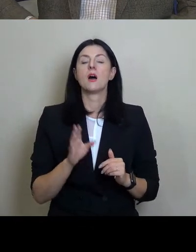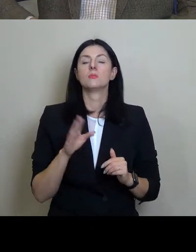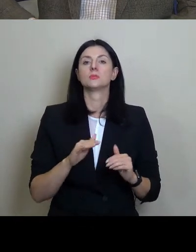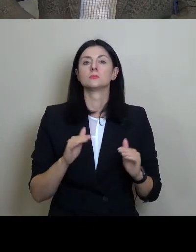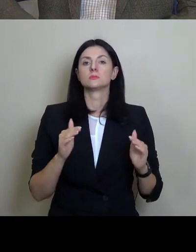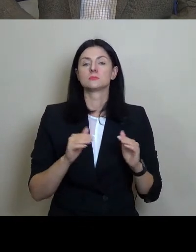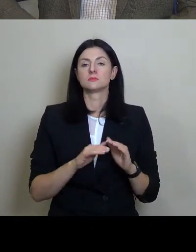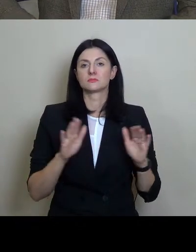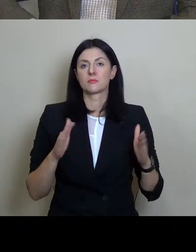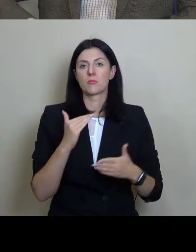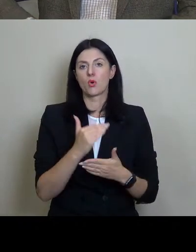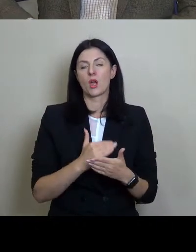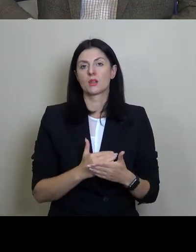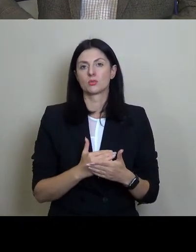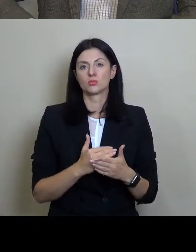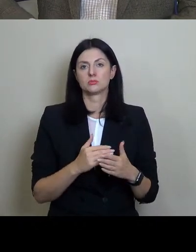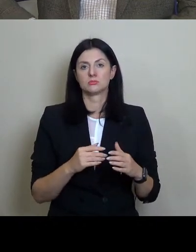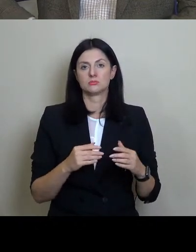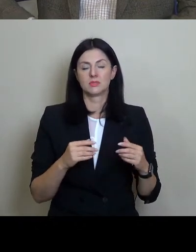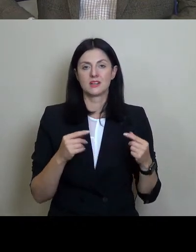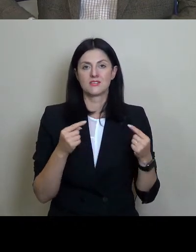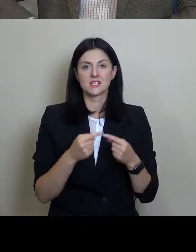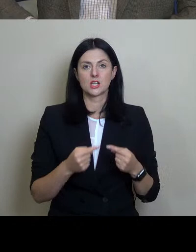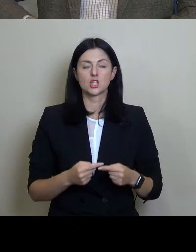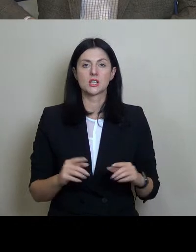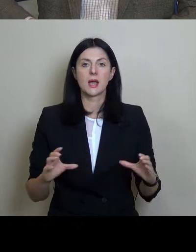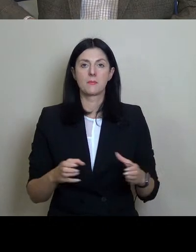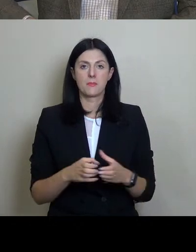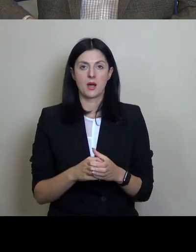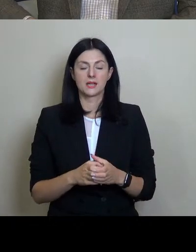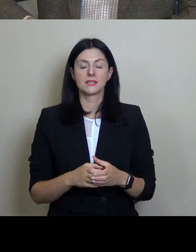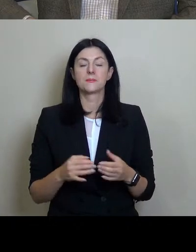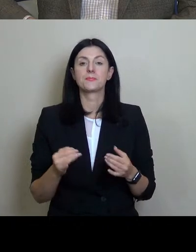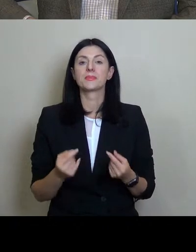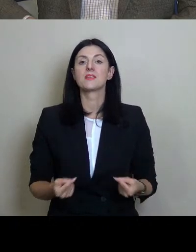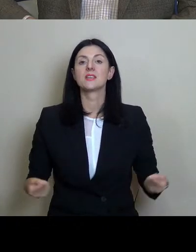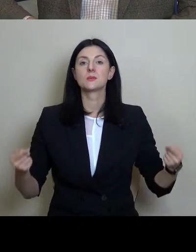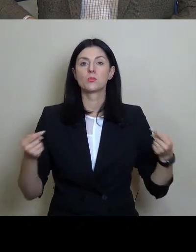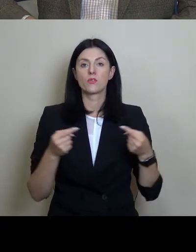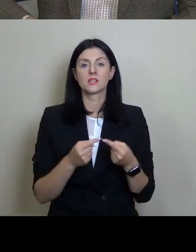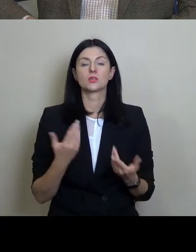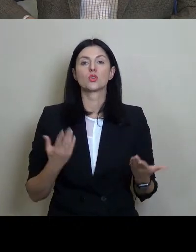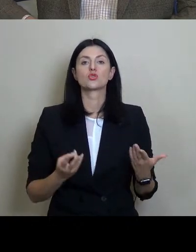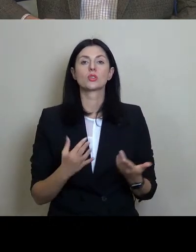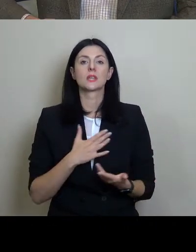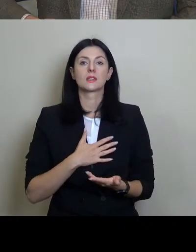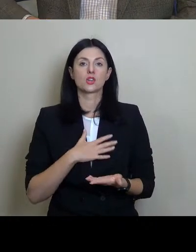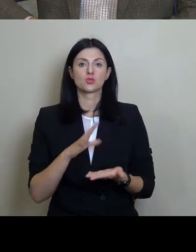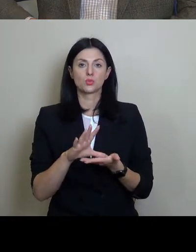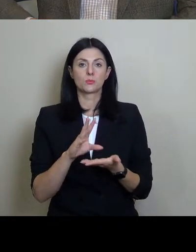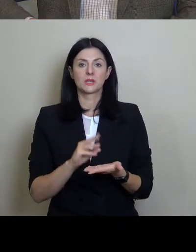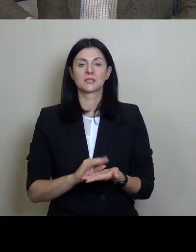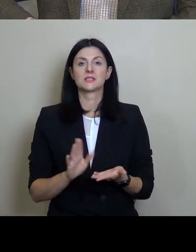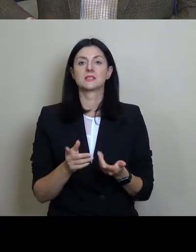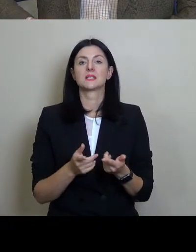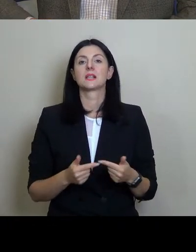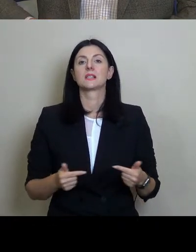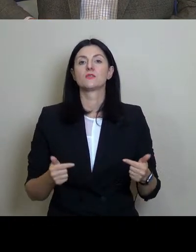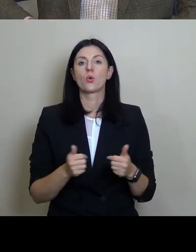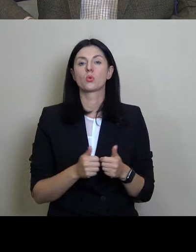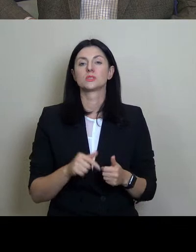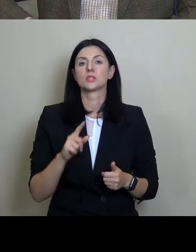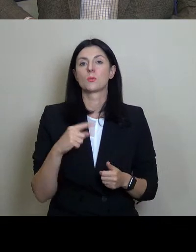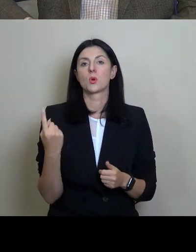be followed by the ranging as defined by the party. So respectively, coming back to our